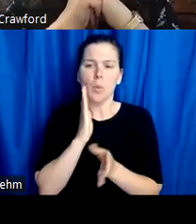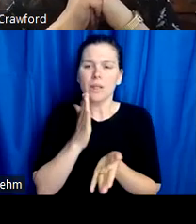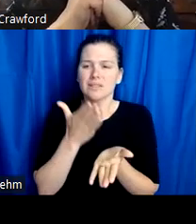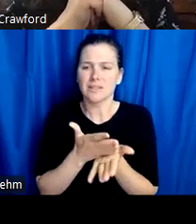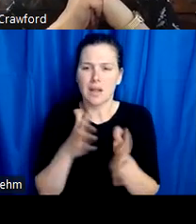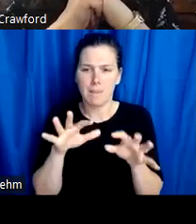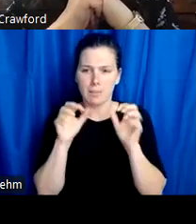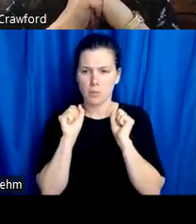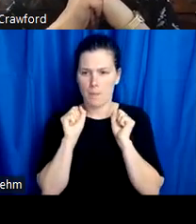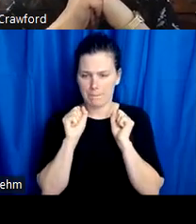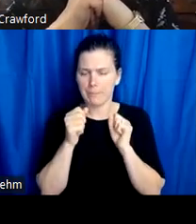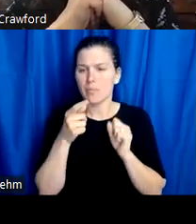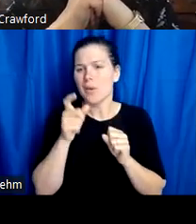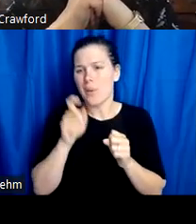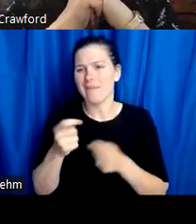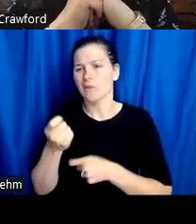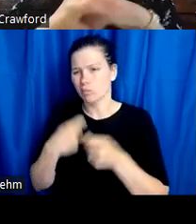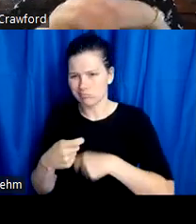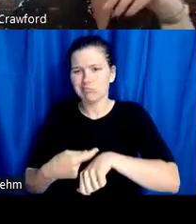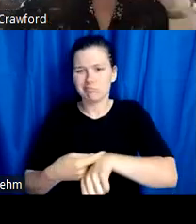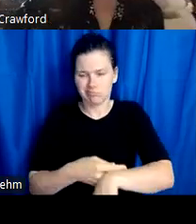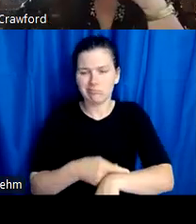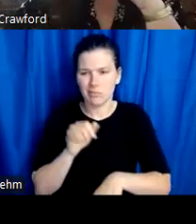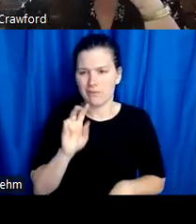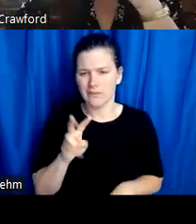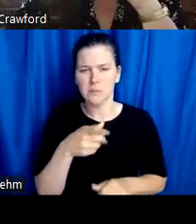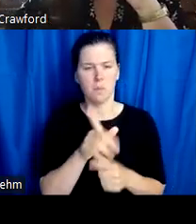And then you need to do IV.